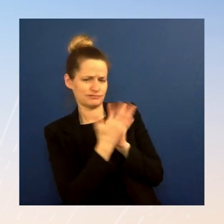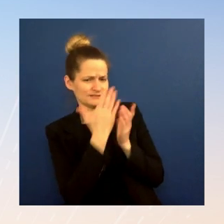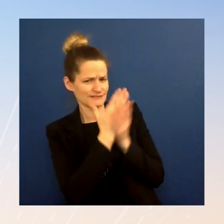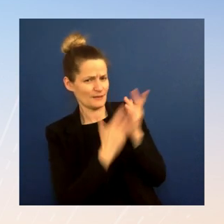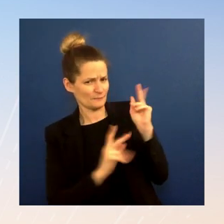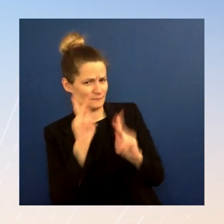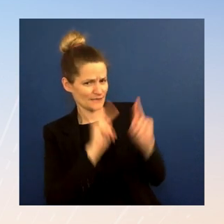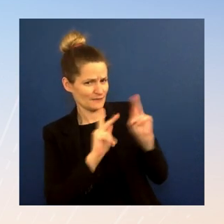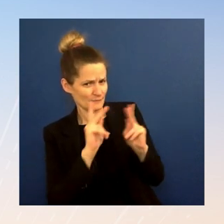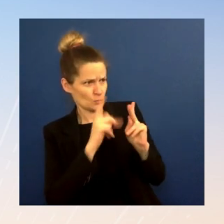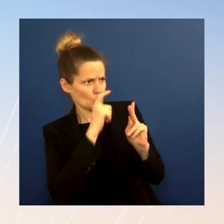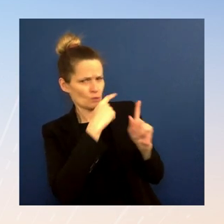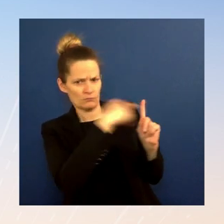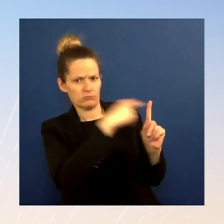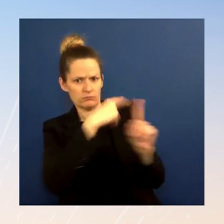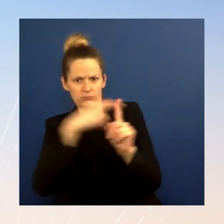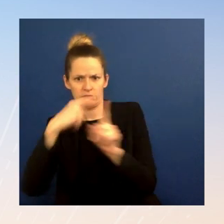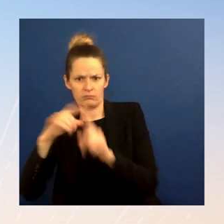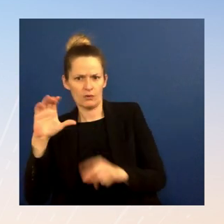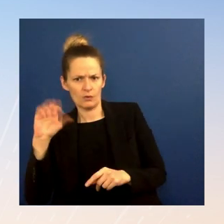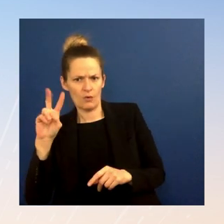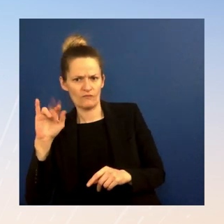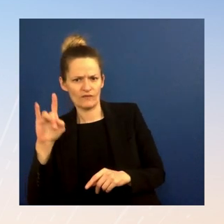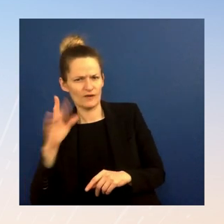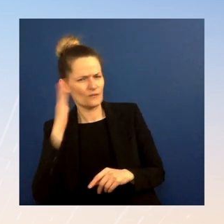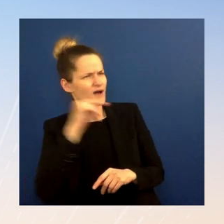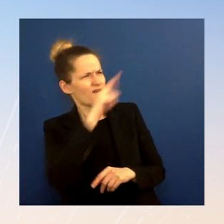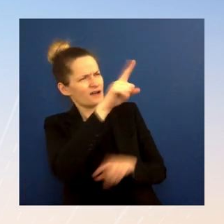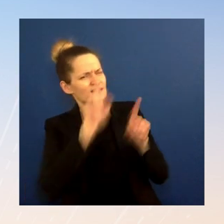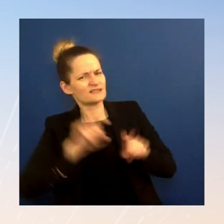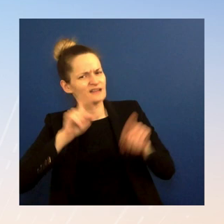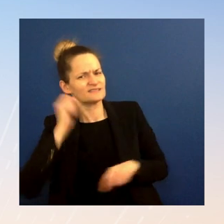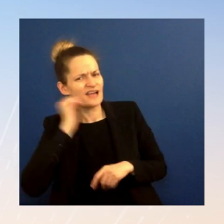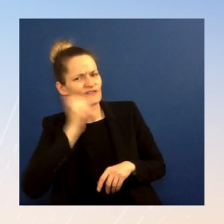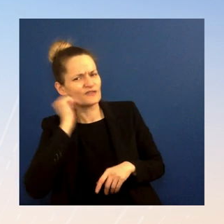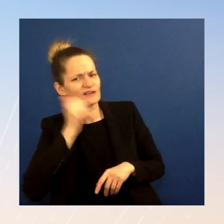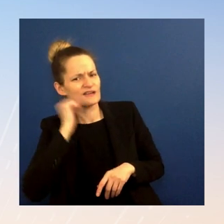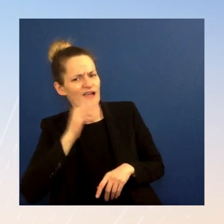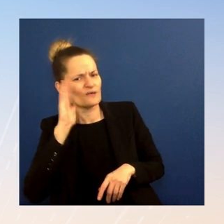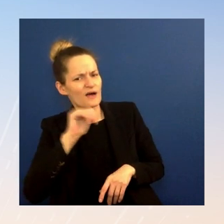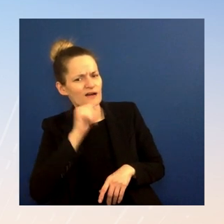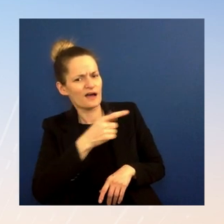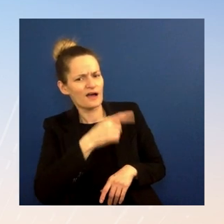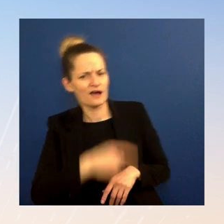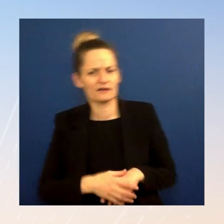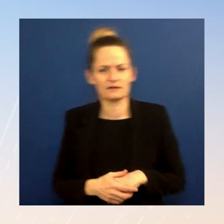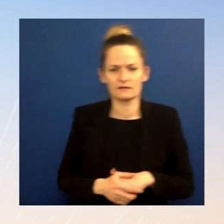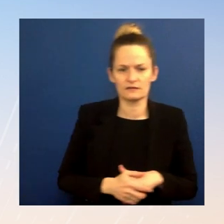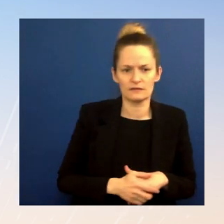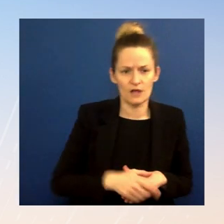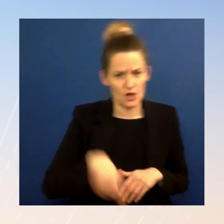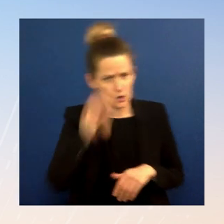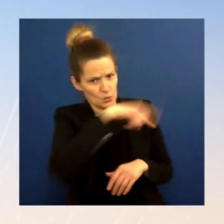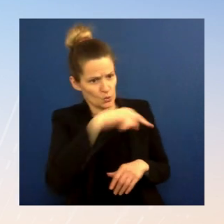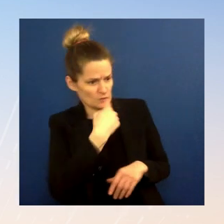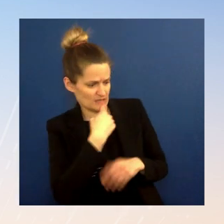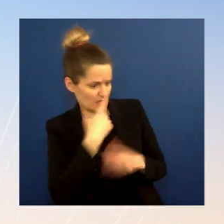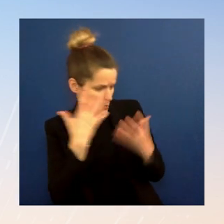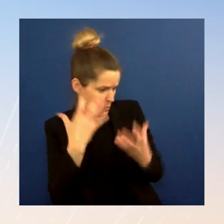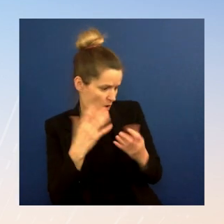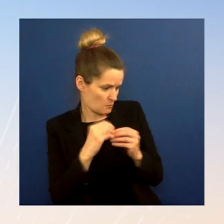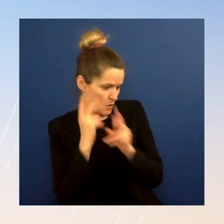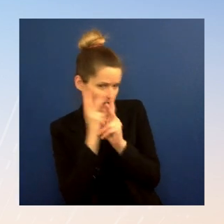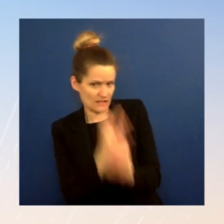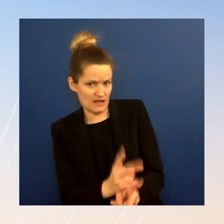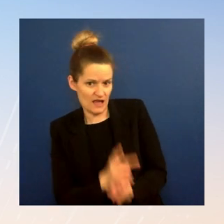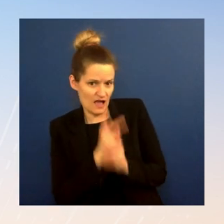of, you know, saying certain actions are being done out of an abundance of caution. So in this case, even if it doesn't quite follow CDC guidelines or goes above